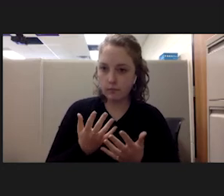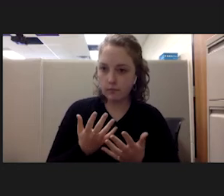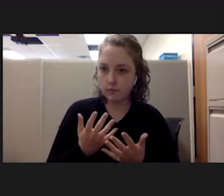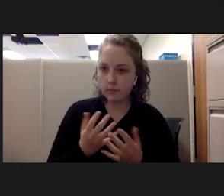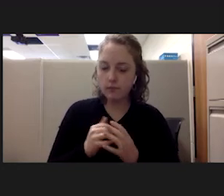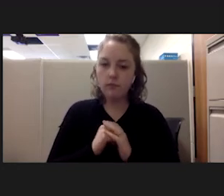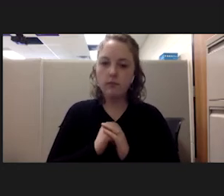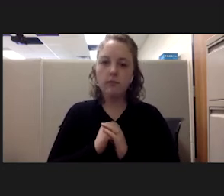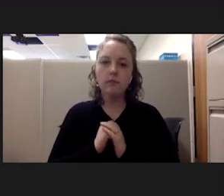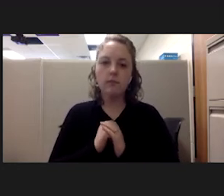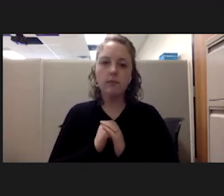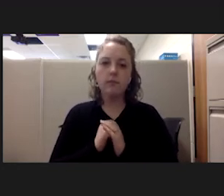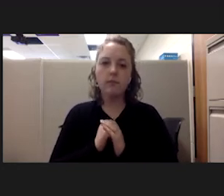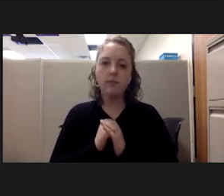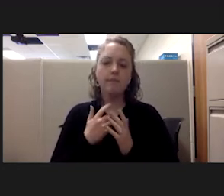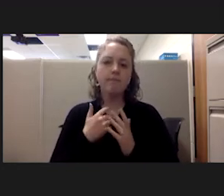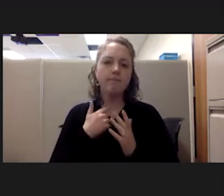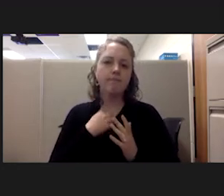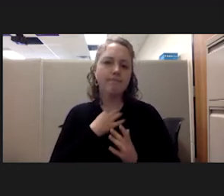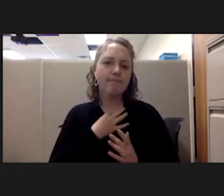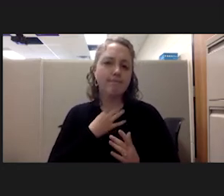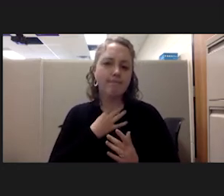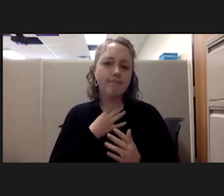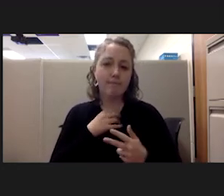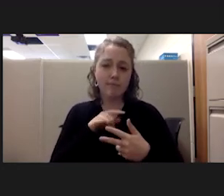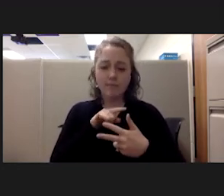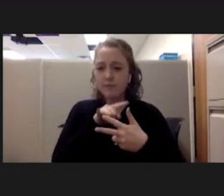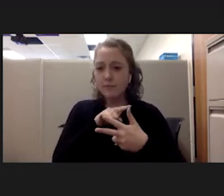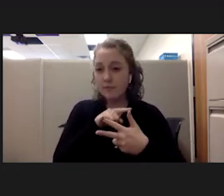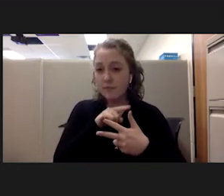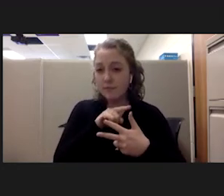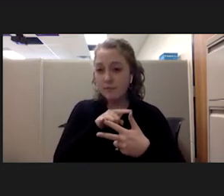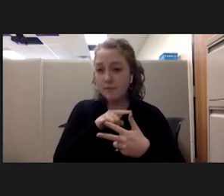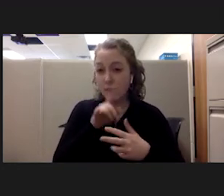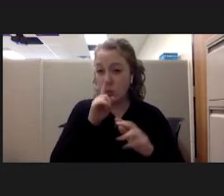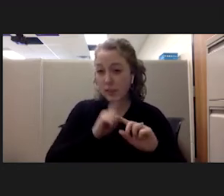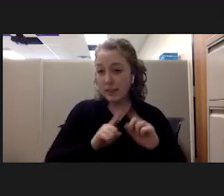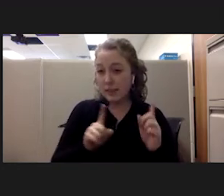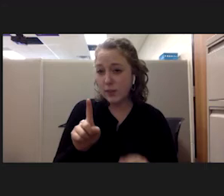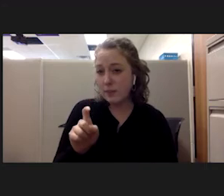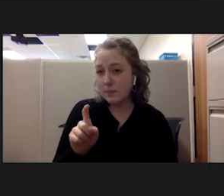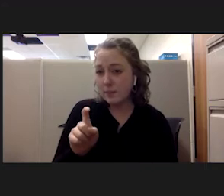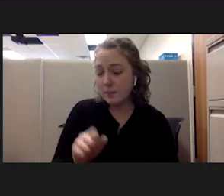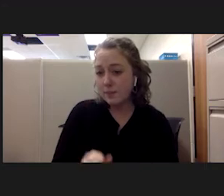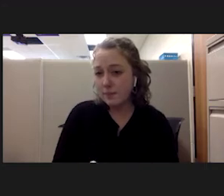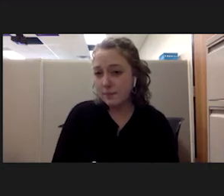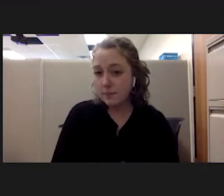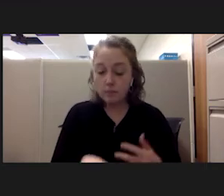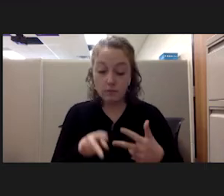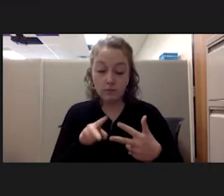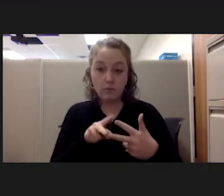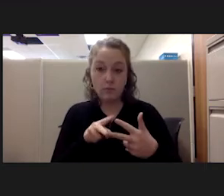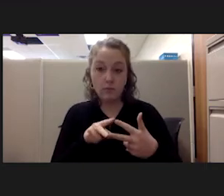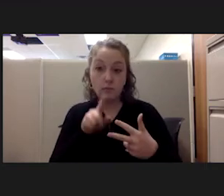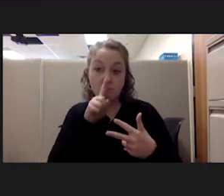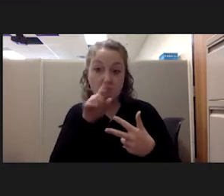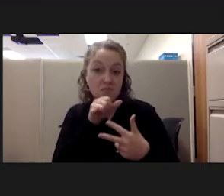substantially different is it from option 1? And how close is it to option 3? I mean, how much